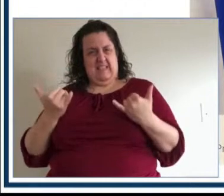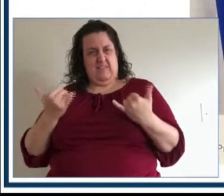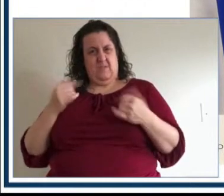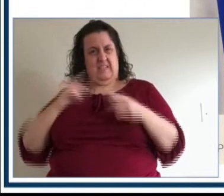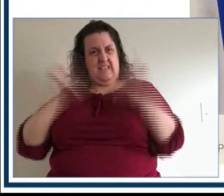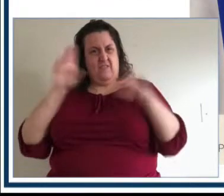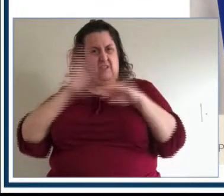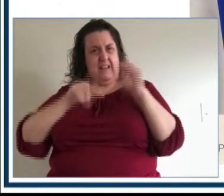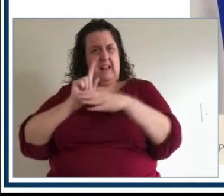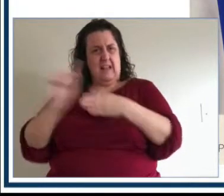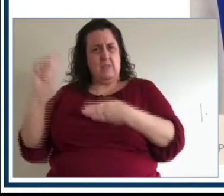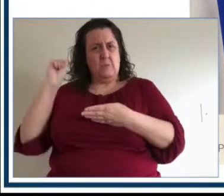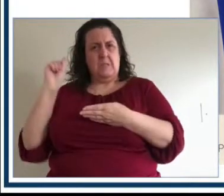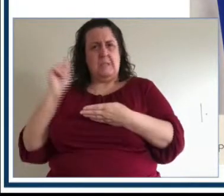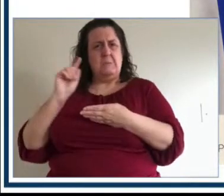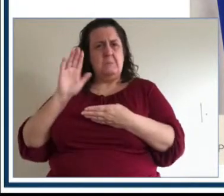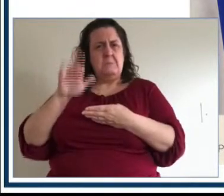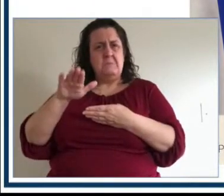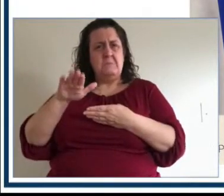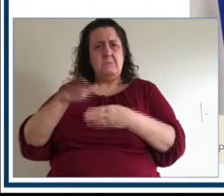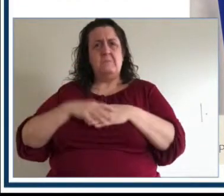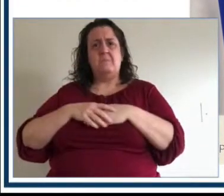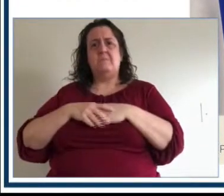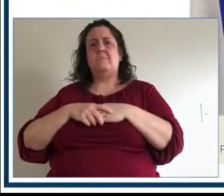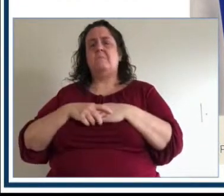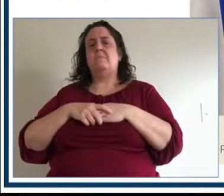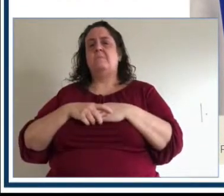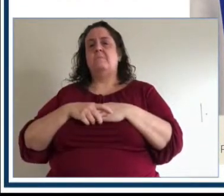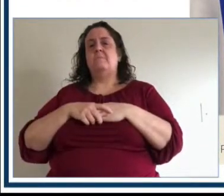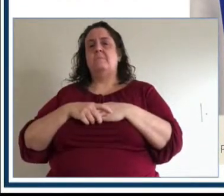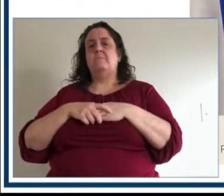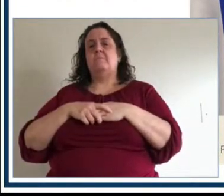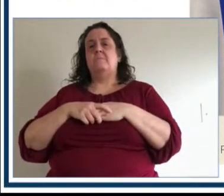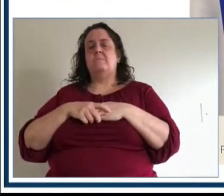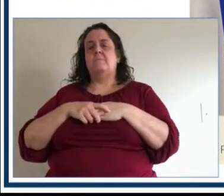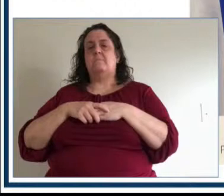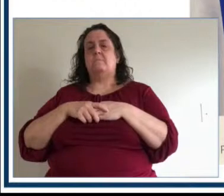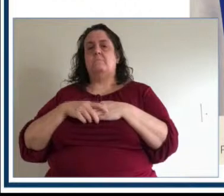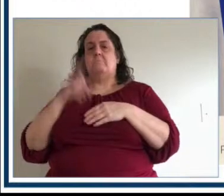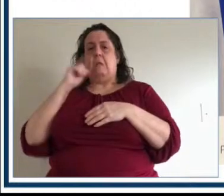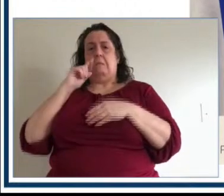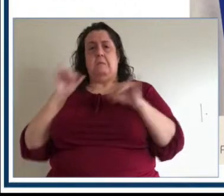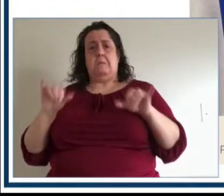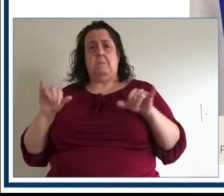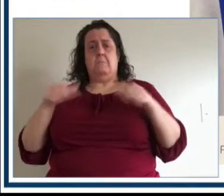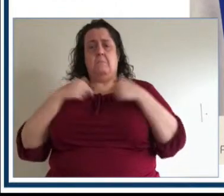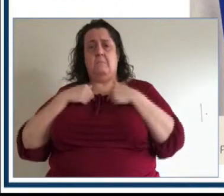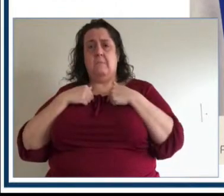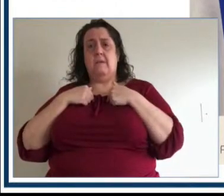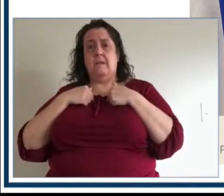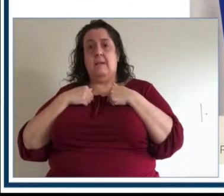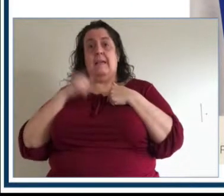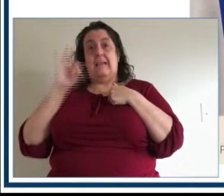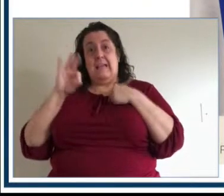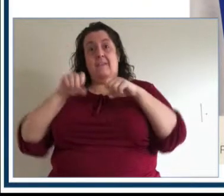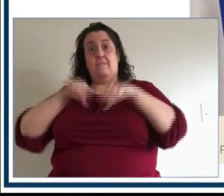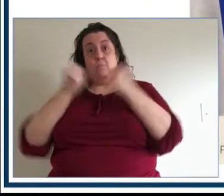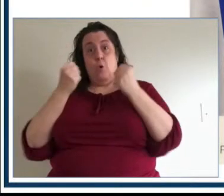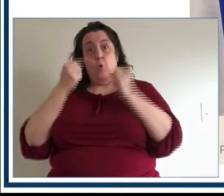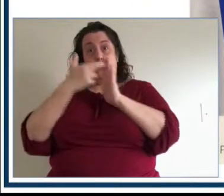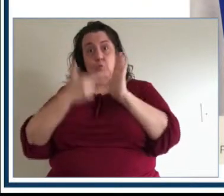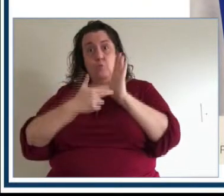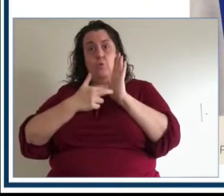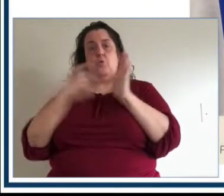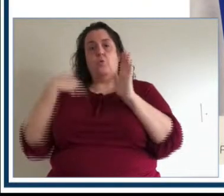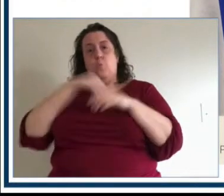is, if you broke the rules, I think the exact language I used was, "We will find you and we will fine you."